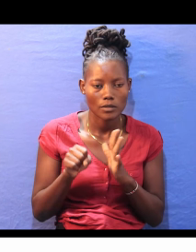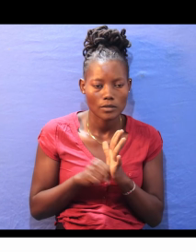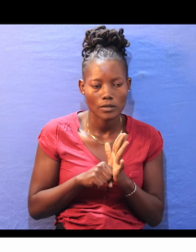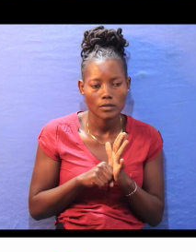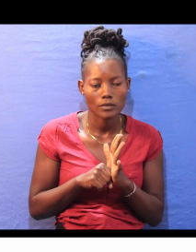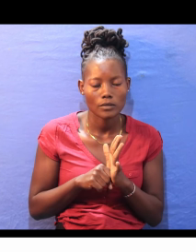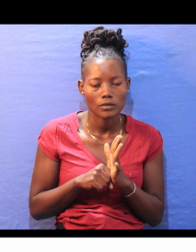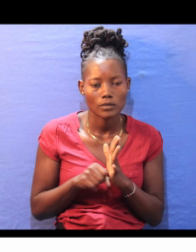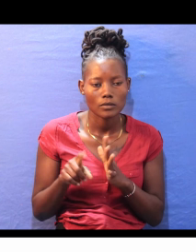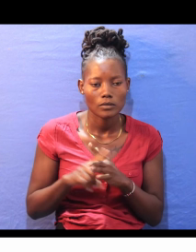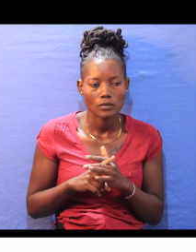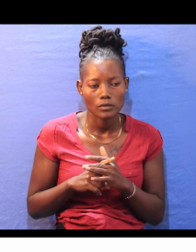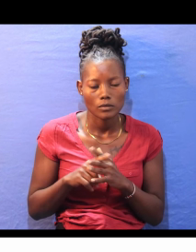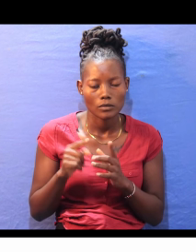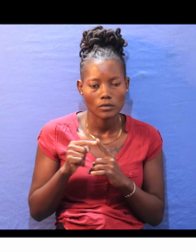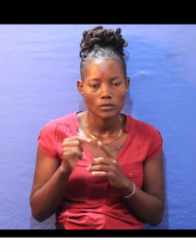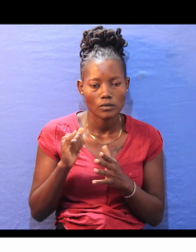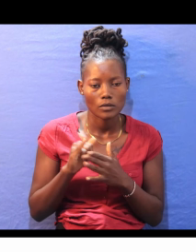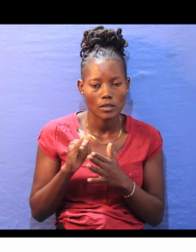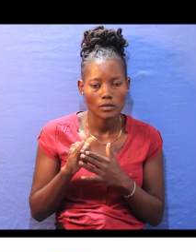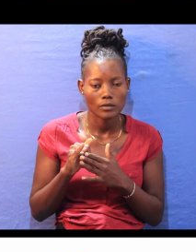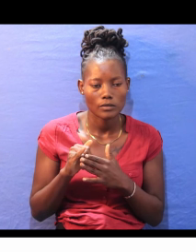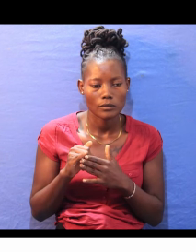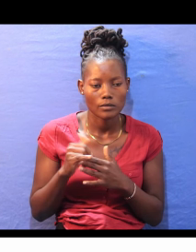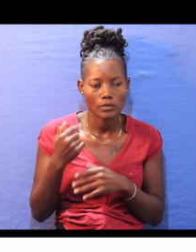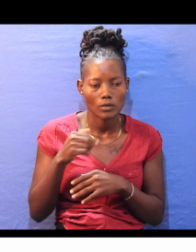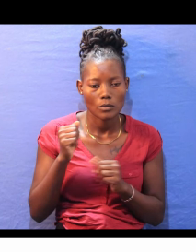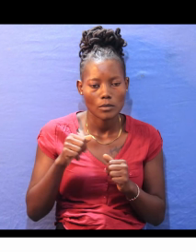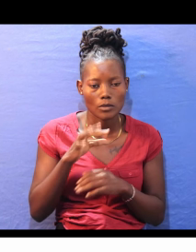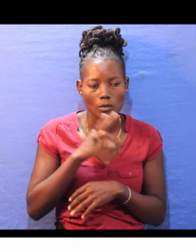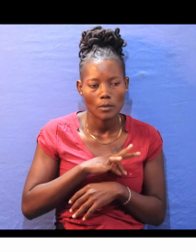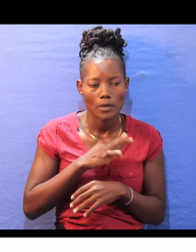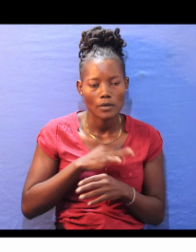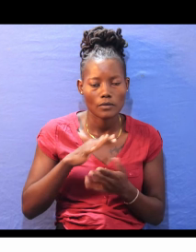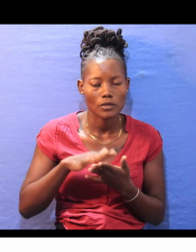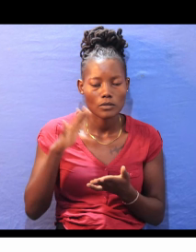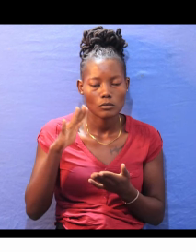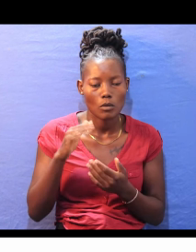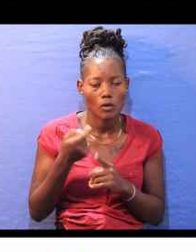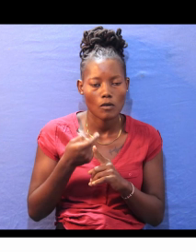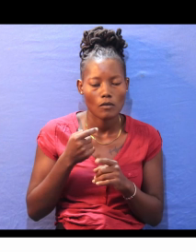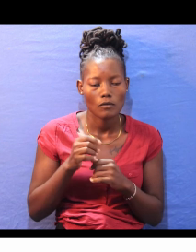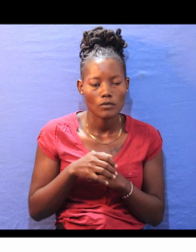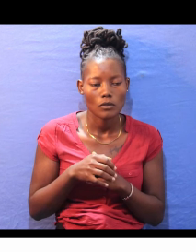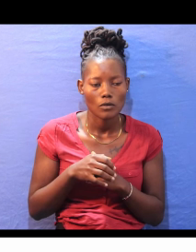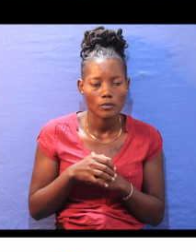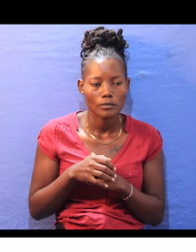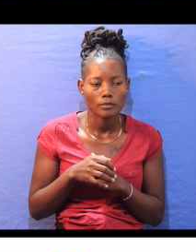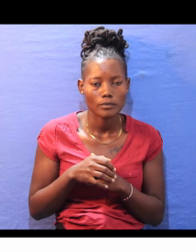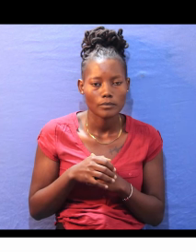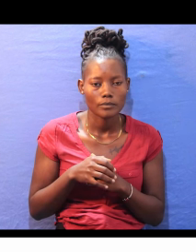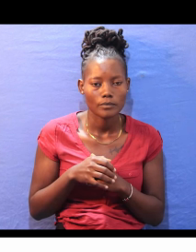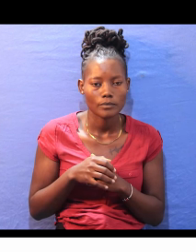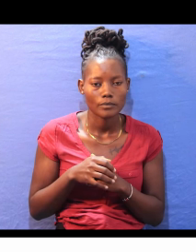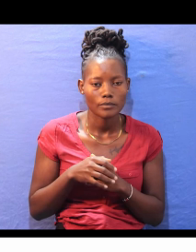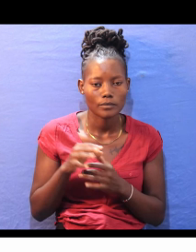a base so that the athlete can benefit the most from the advanced intermediate,